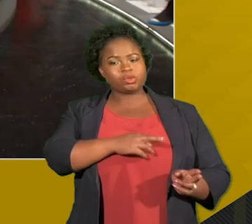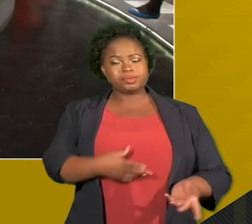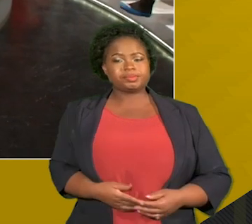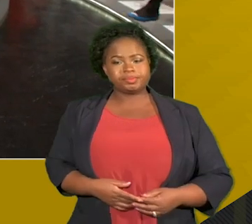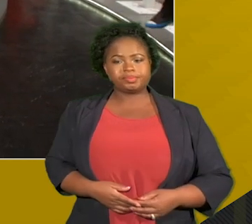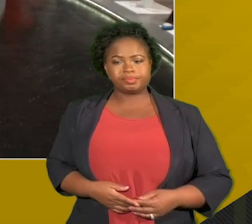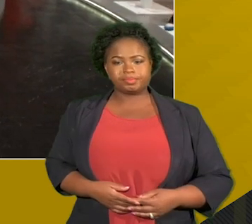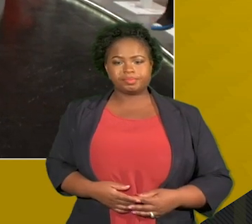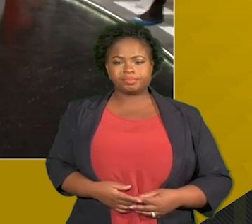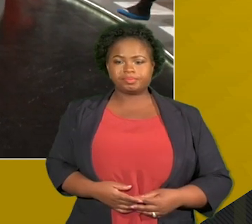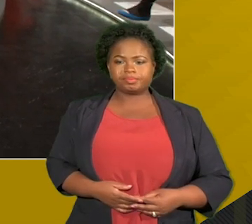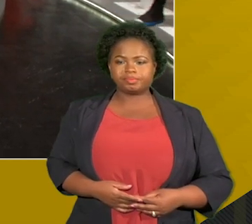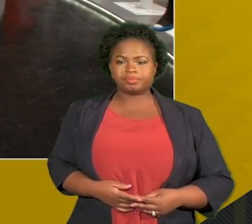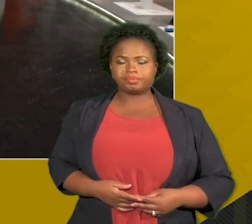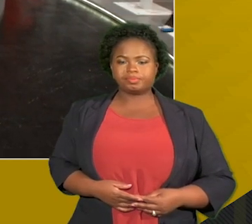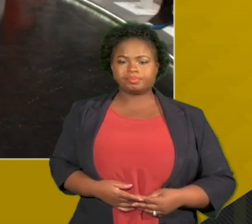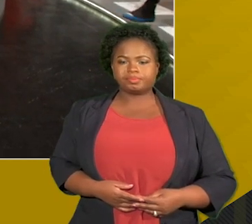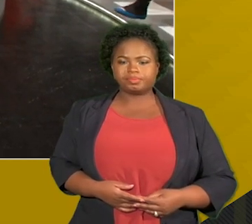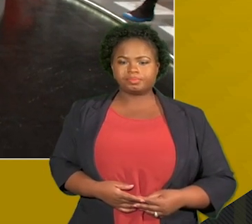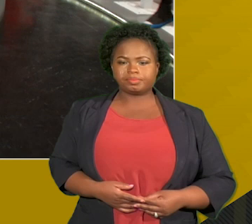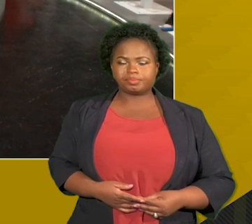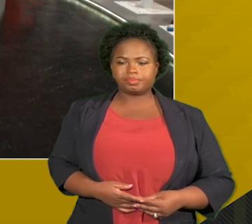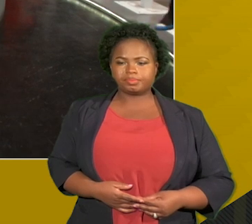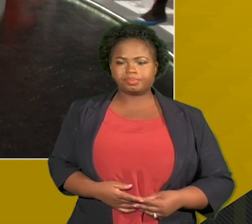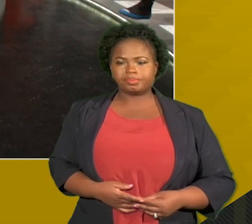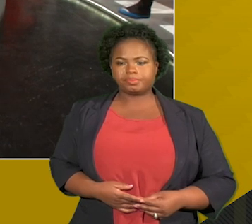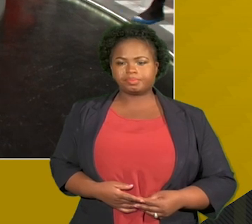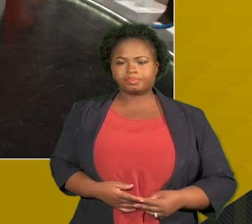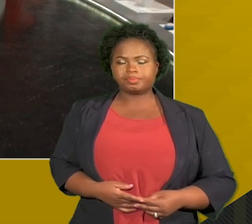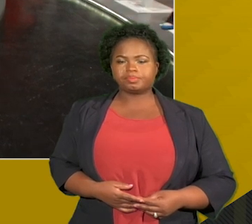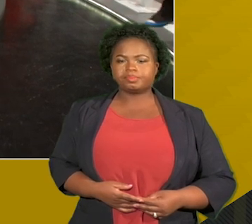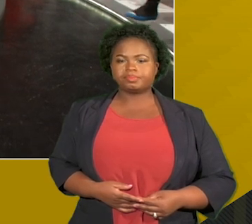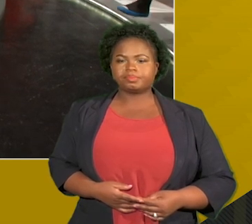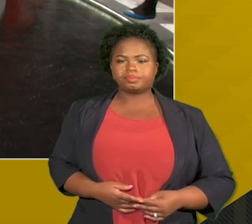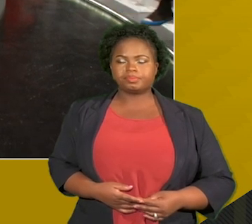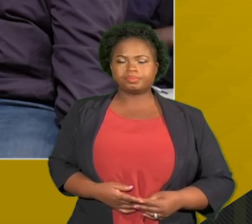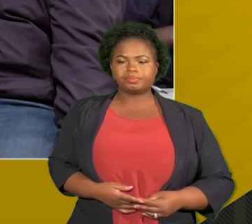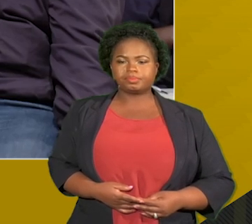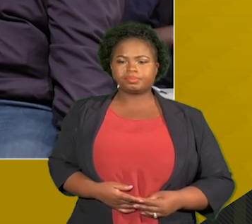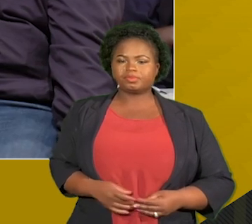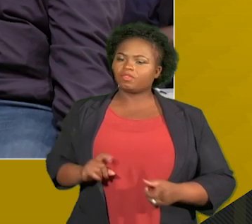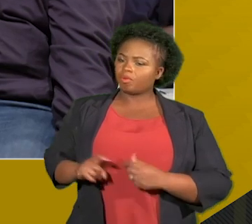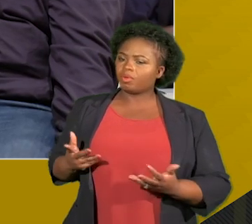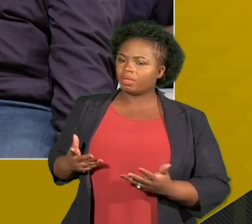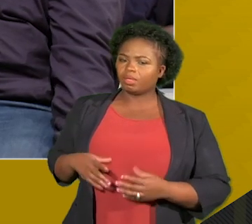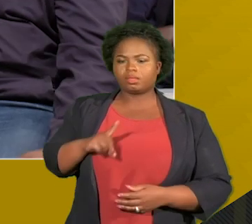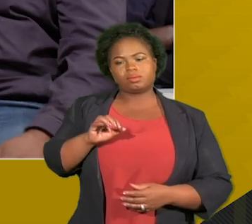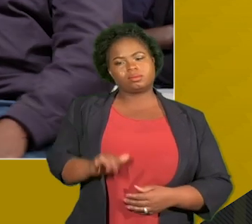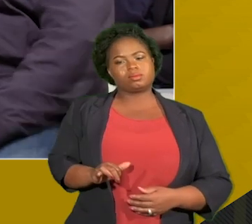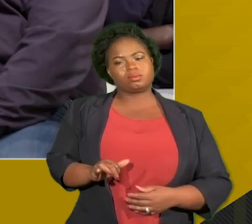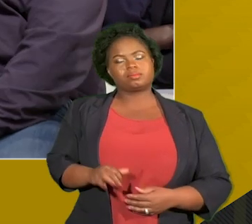ngithinte lapho, but angasiphendulela for everybody else who's watching at home. Really hlanhla, sure. Where's he from? Where are you from?